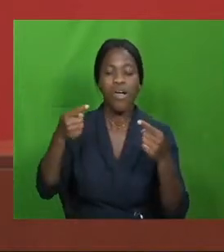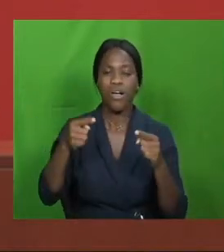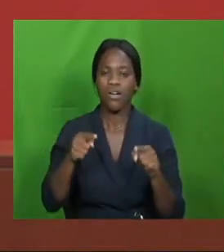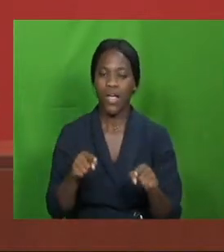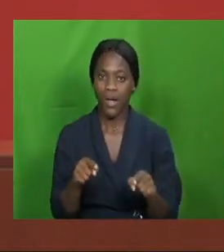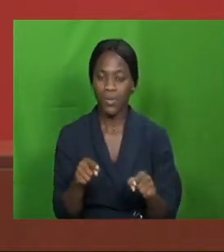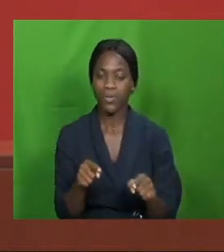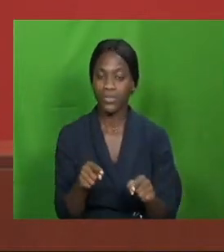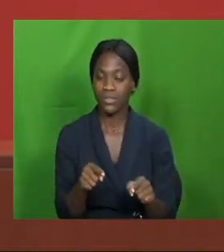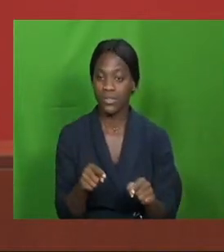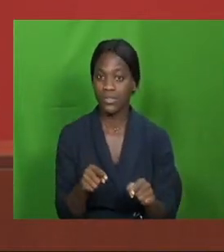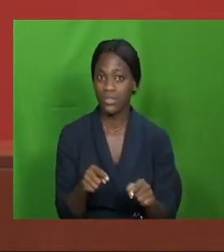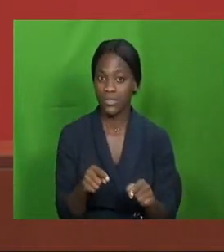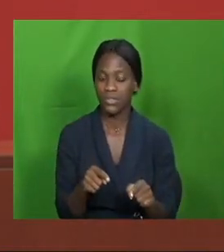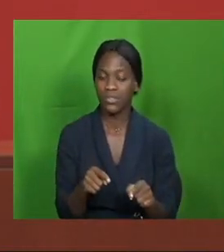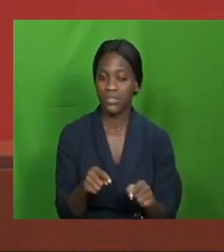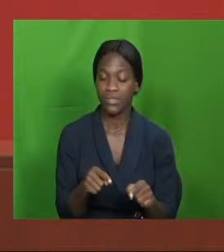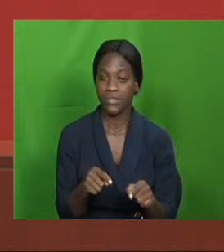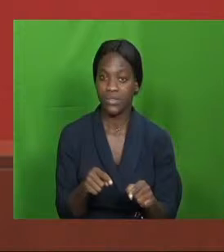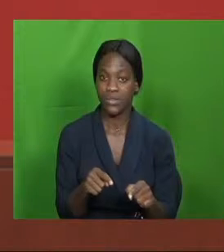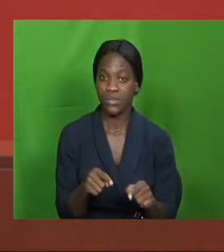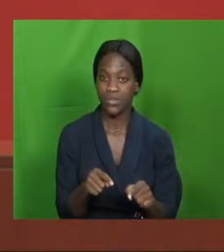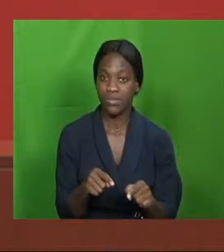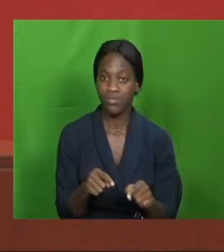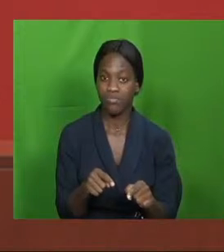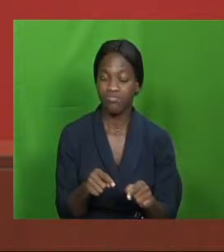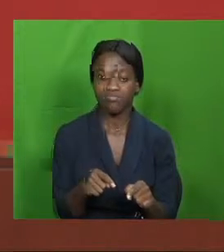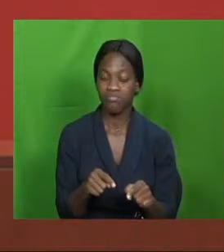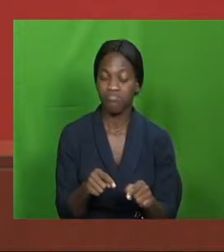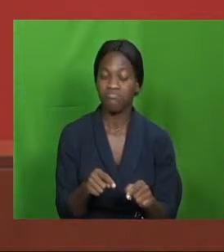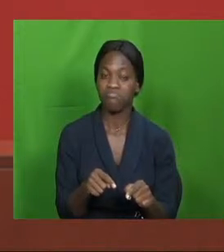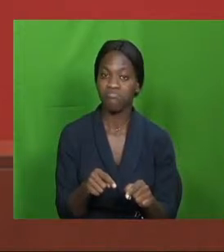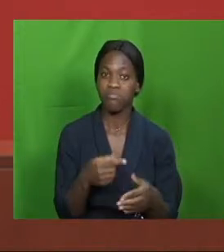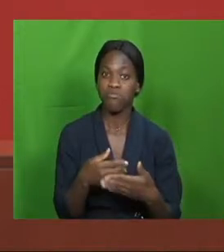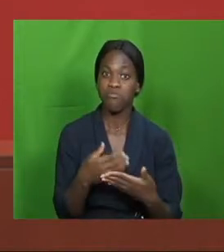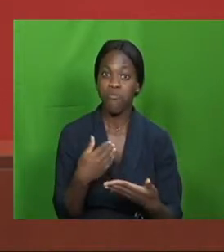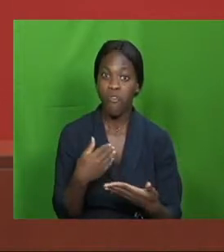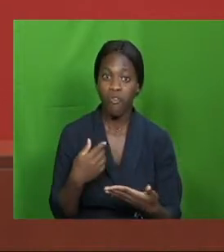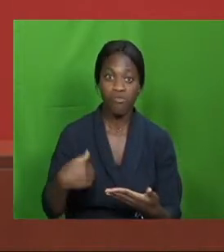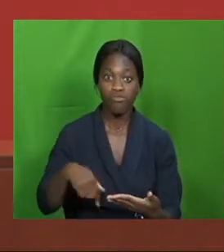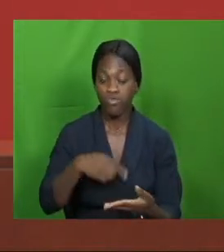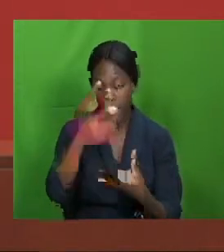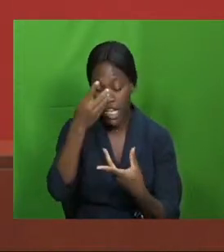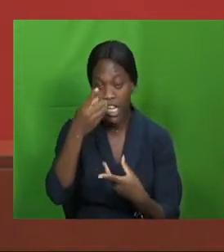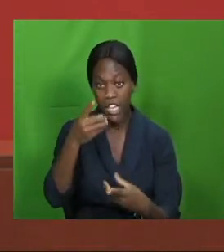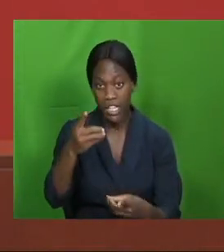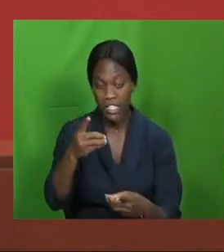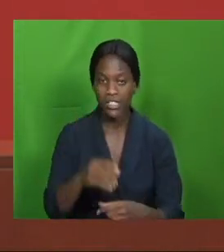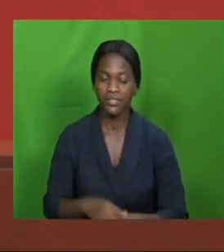to and including the stage it has reached before the House.